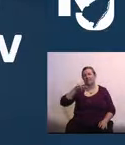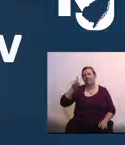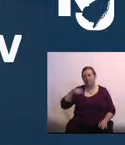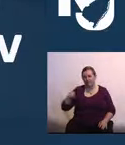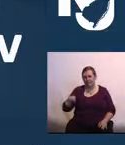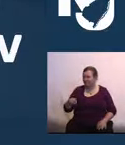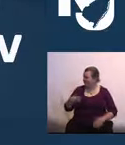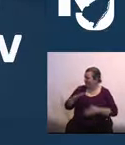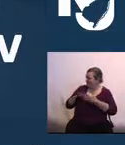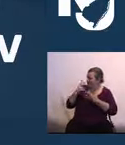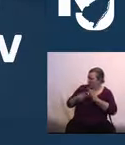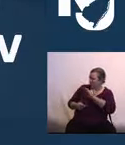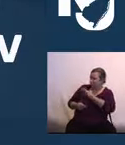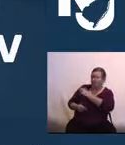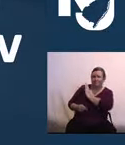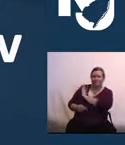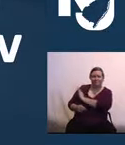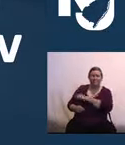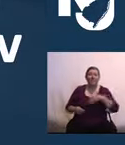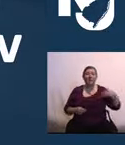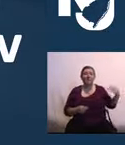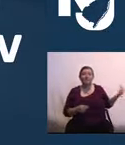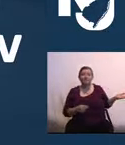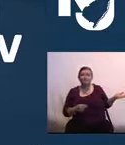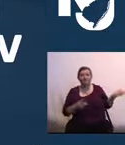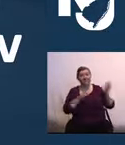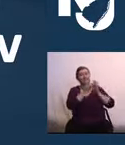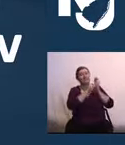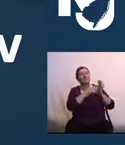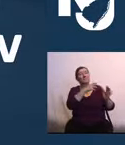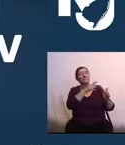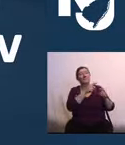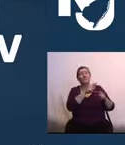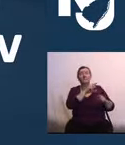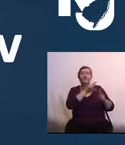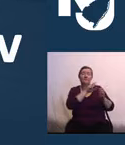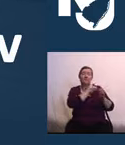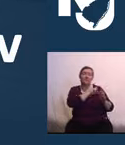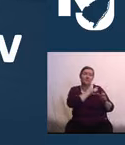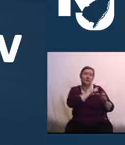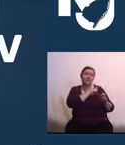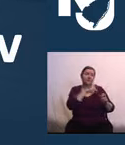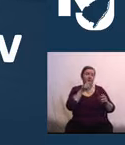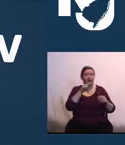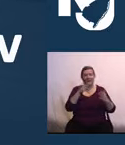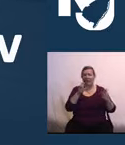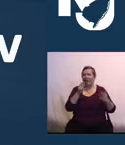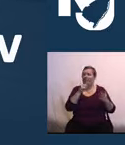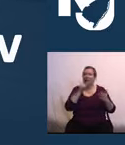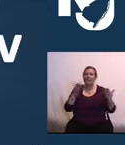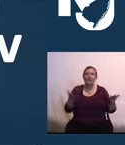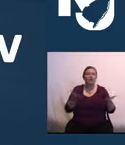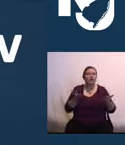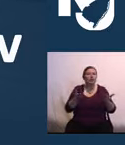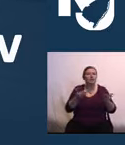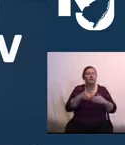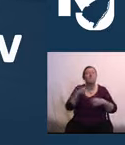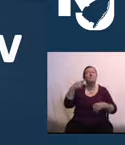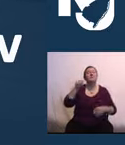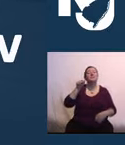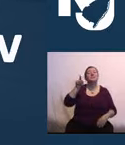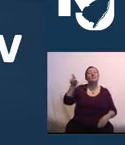The guy to my left, State Police Superintendent Colonel Pat Callahan, is not with us as he is in Pennsylvania spending time with